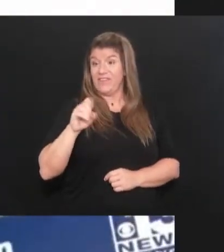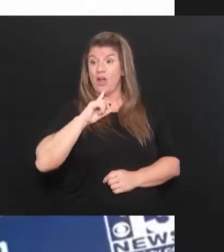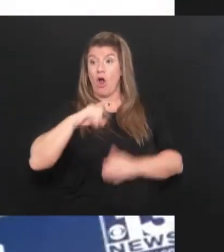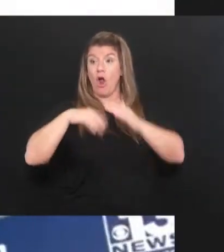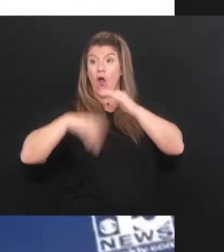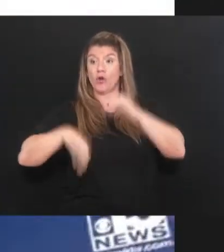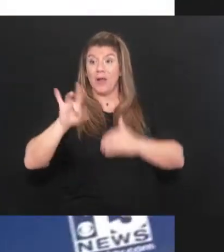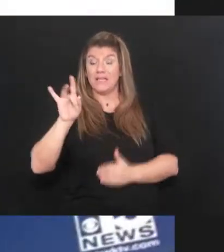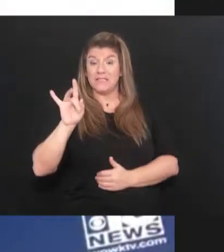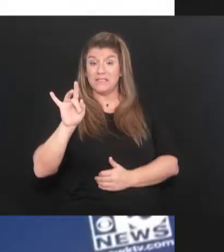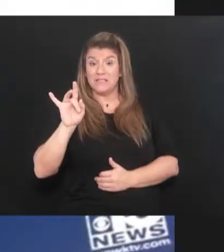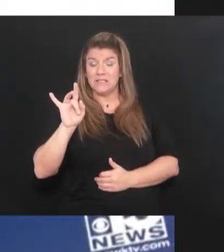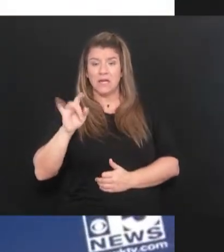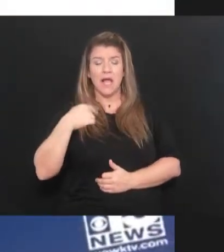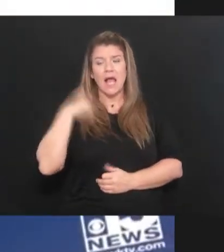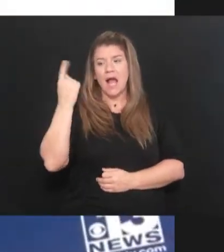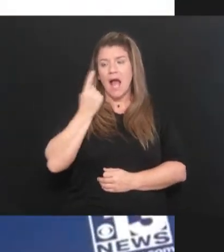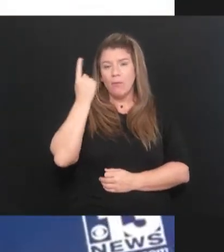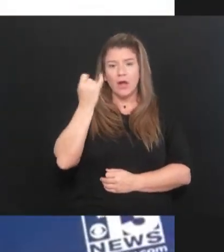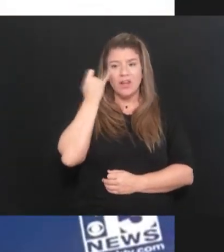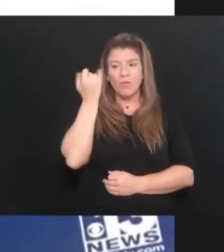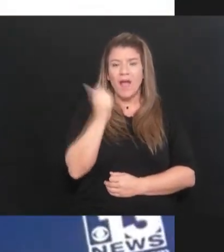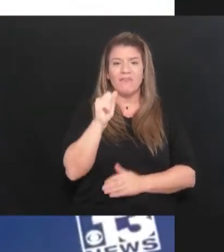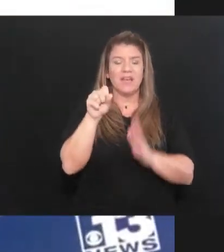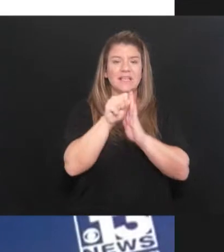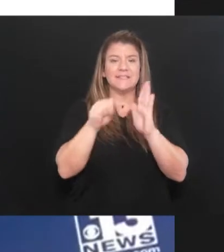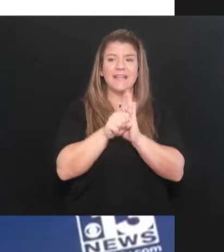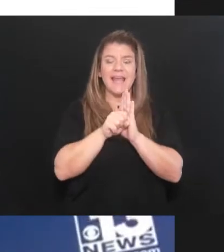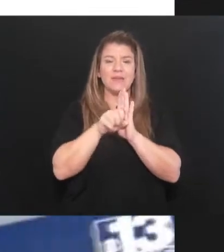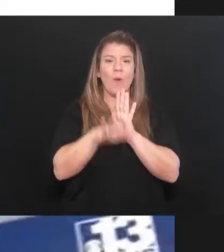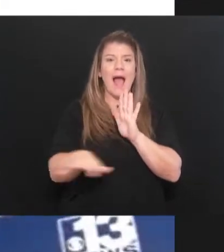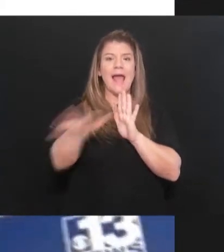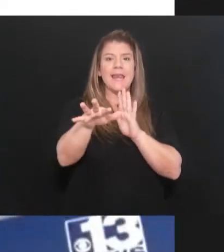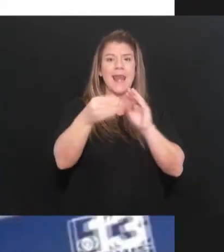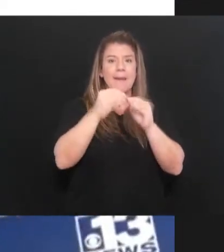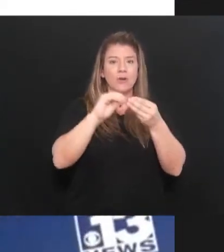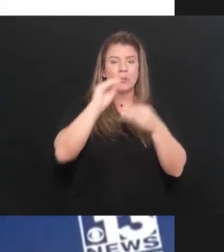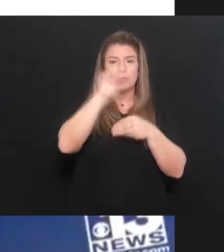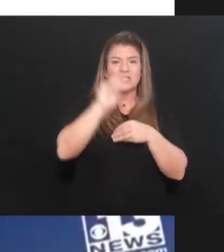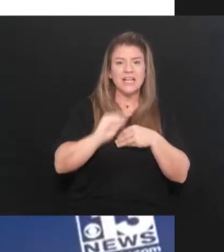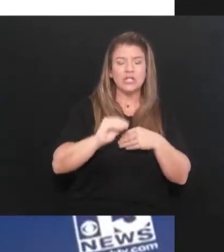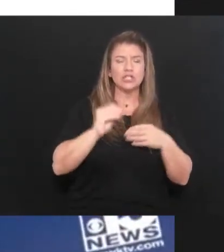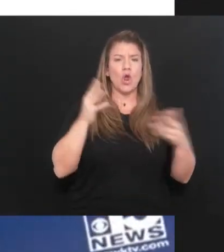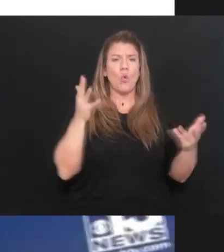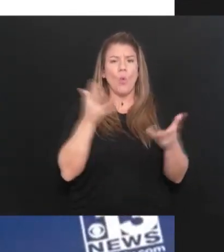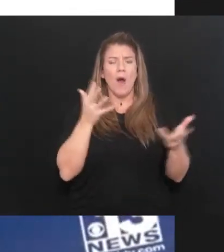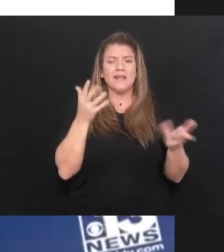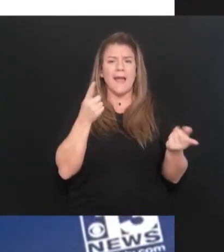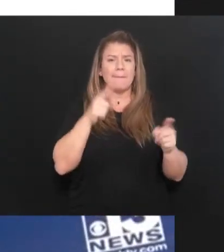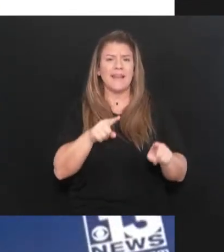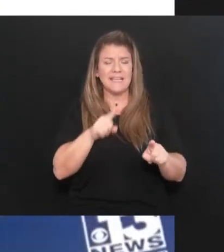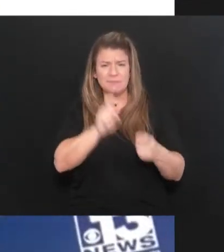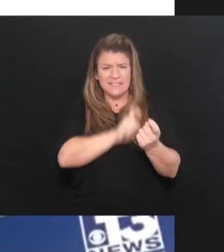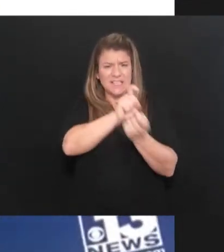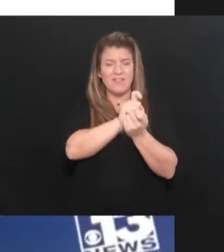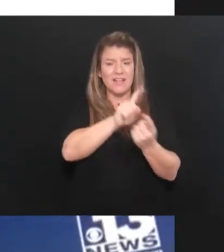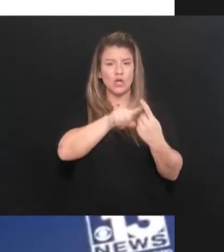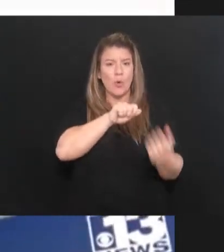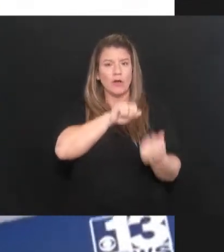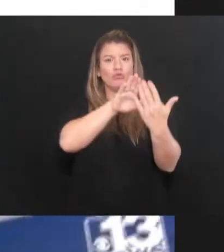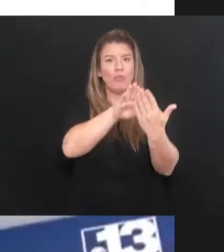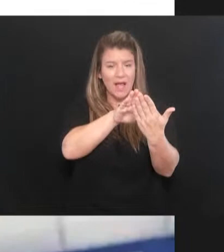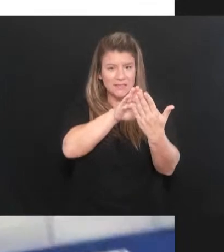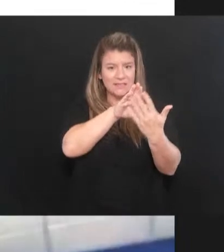of 18. I'm wondering if we have any statewide numbers or percentages in what's being done specifically to address the